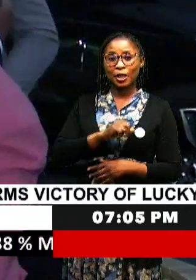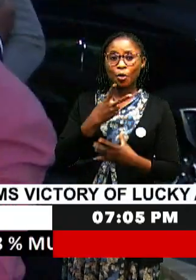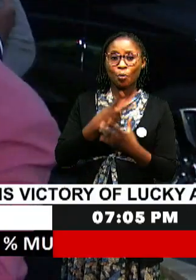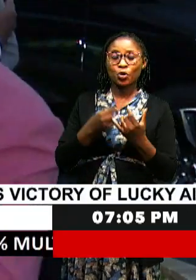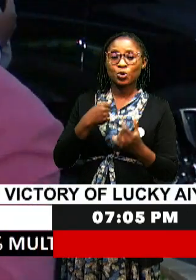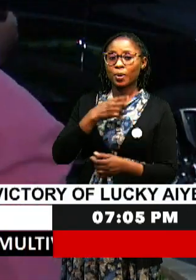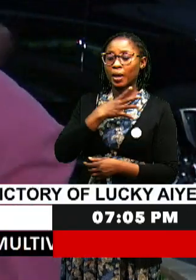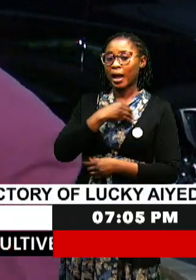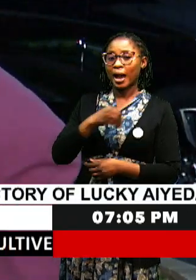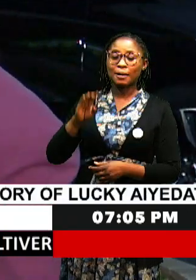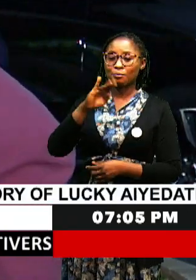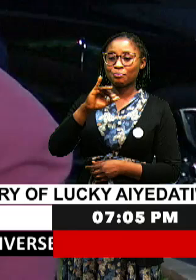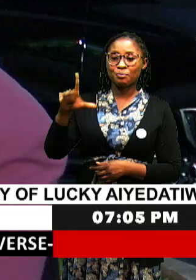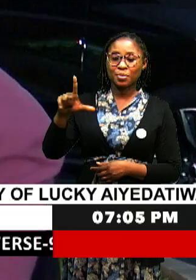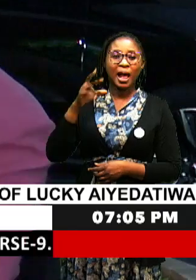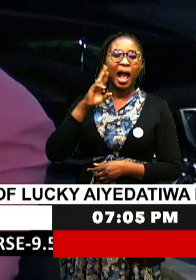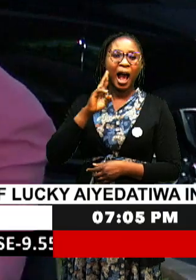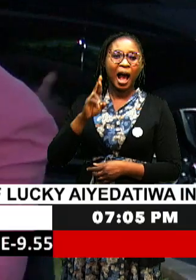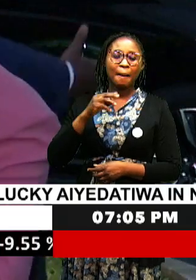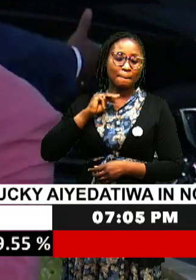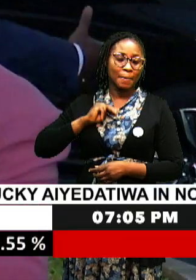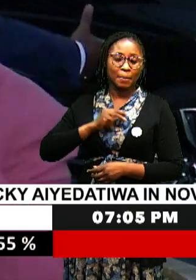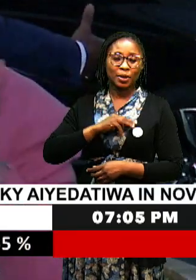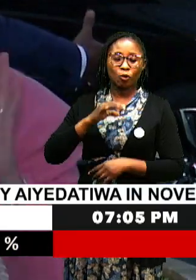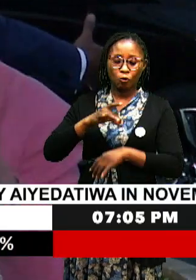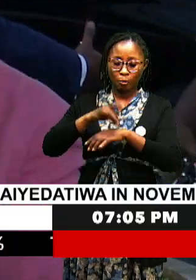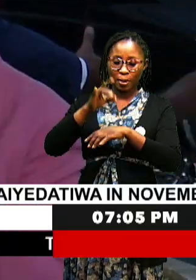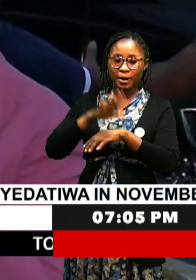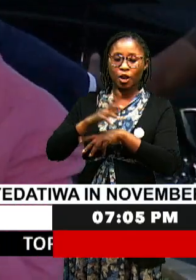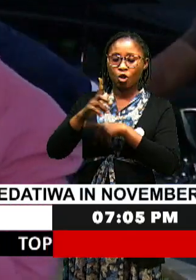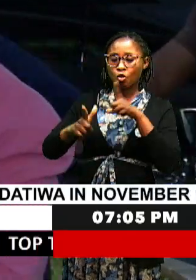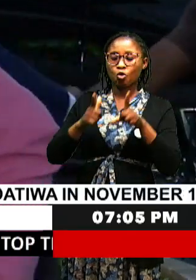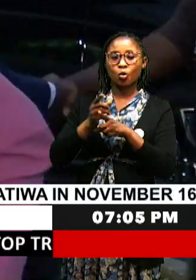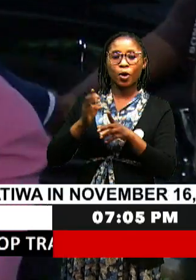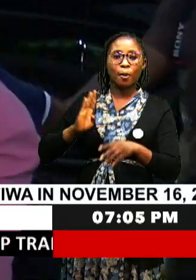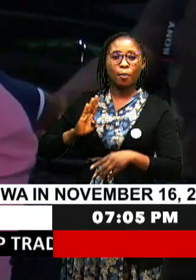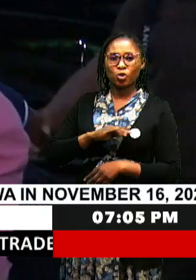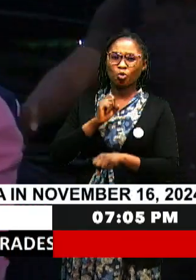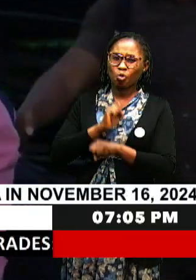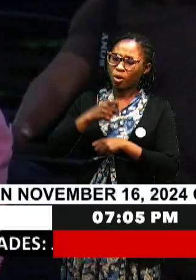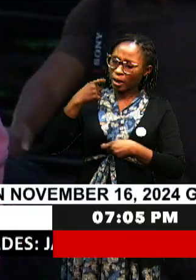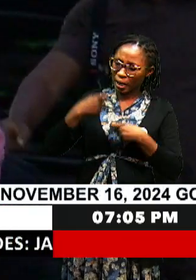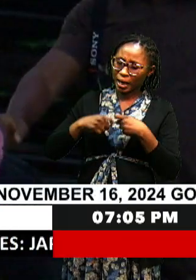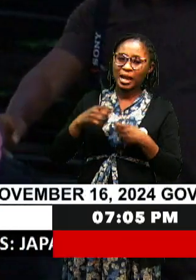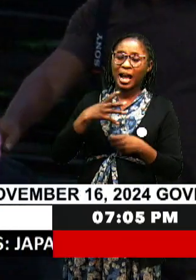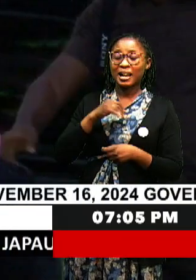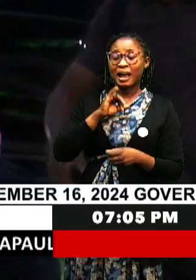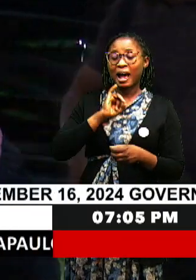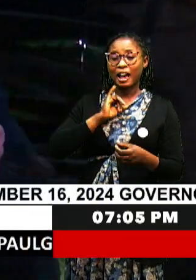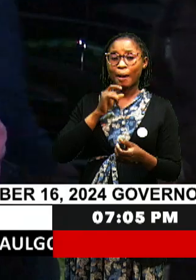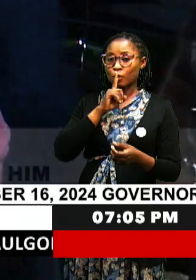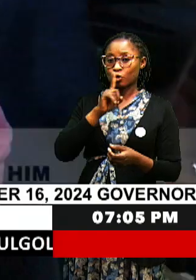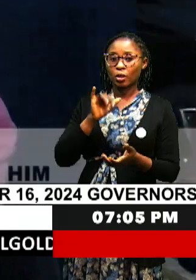the Malaria Global Board. So we are working very, very hard, and I'm sure there will be,